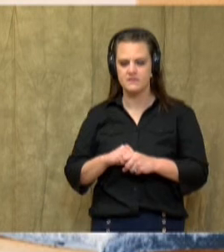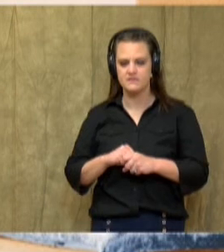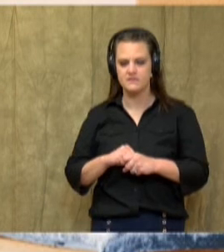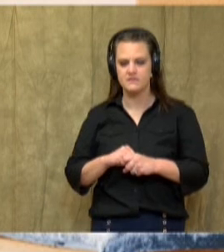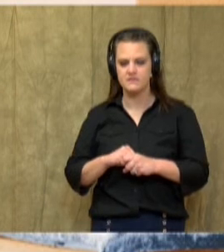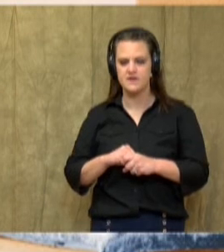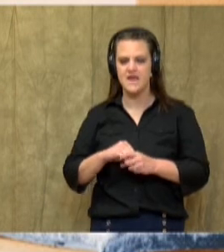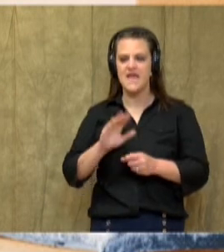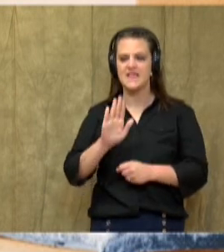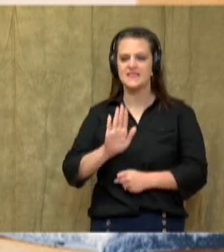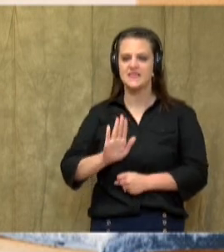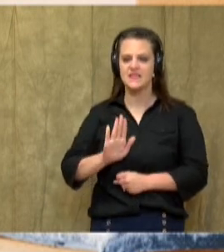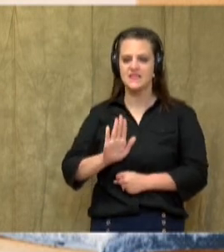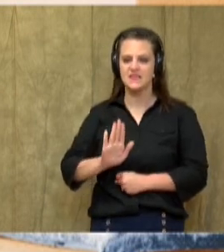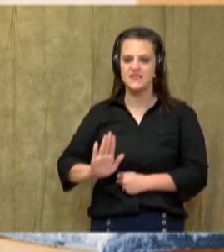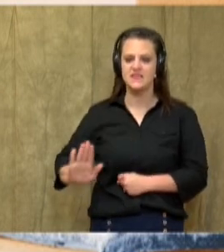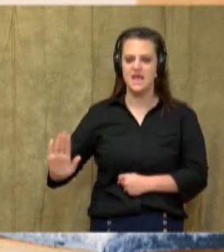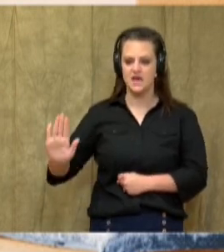There.